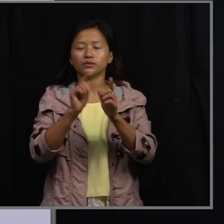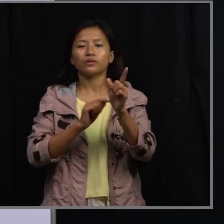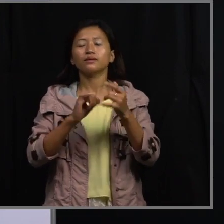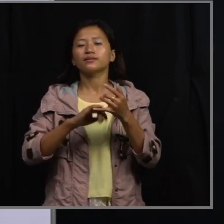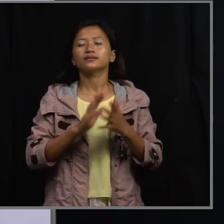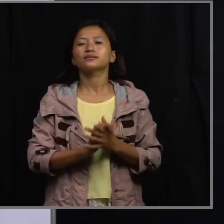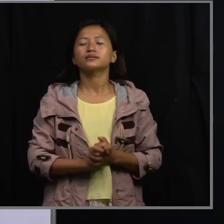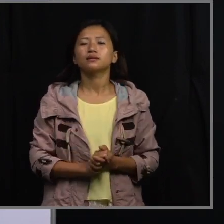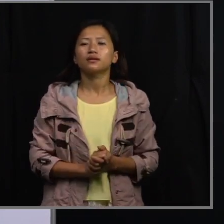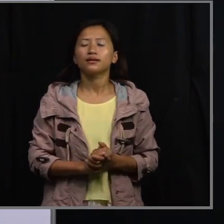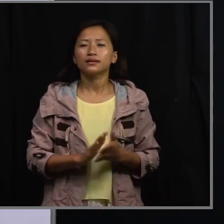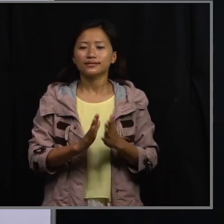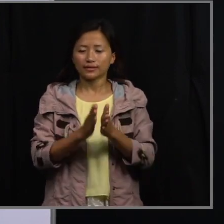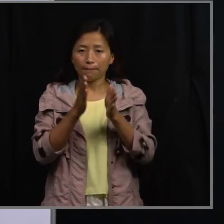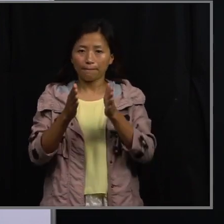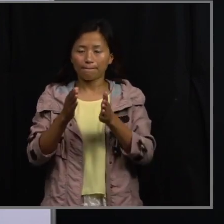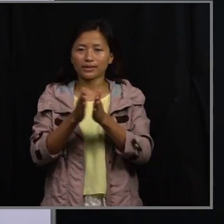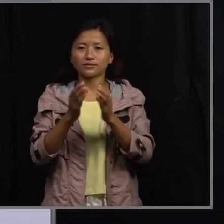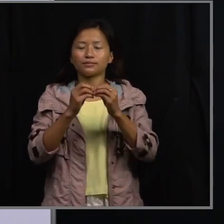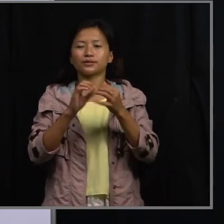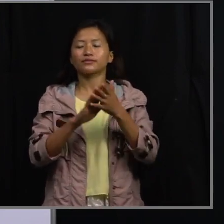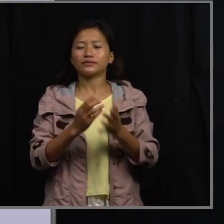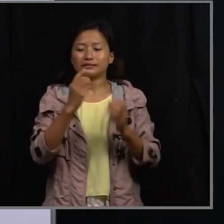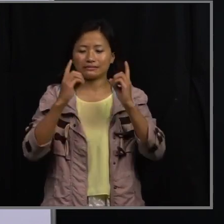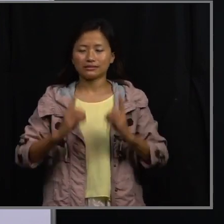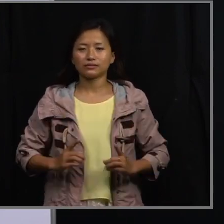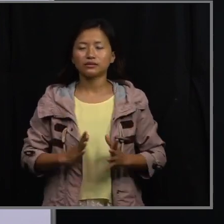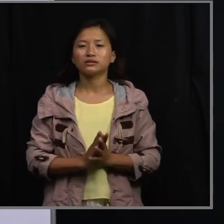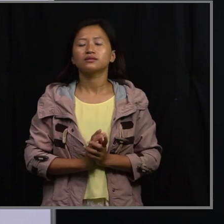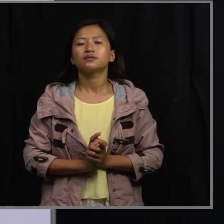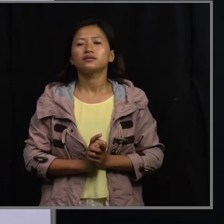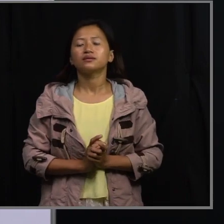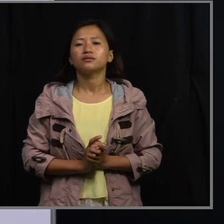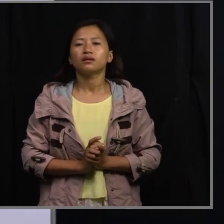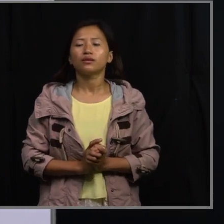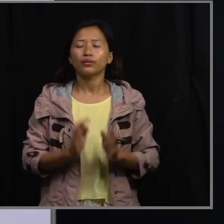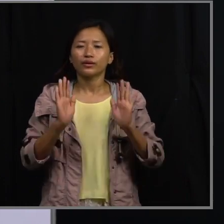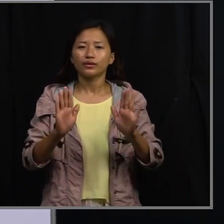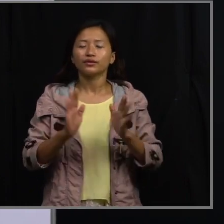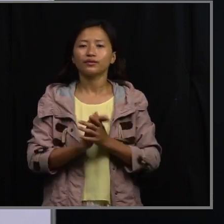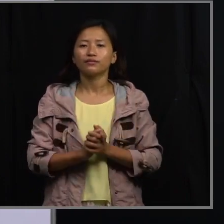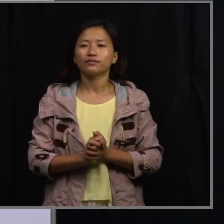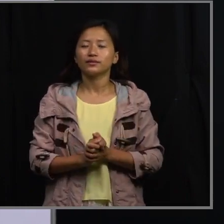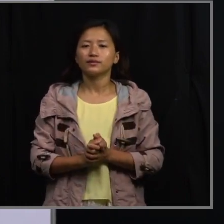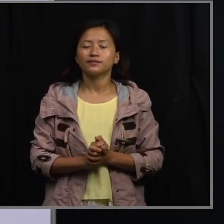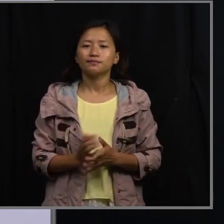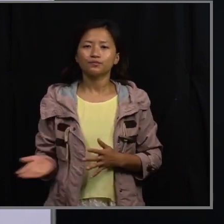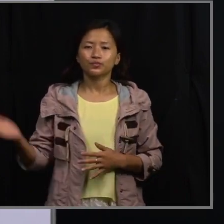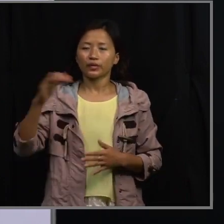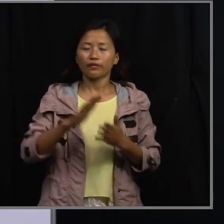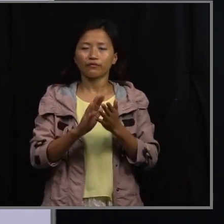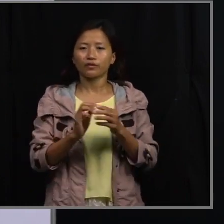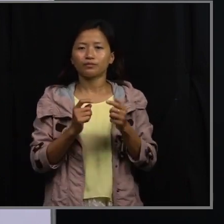you, right? So physics is the basic of each and every discipline. Like from physics, we have means from physics,